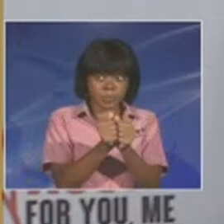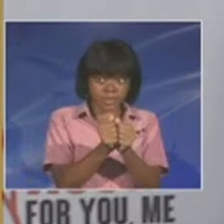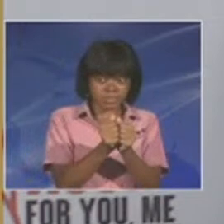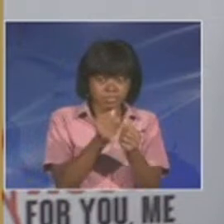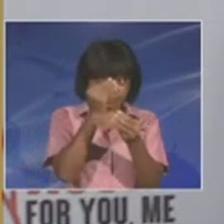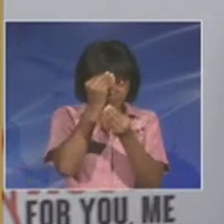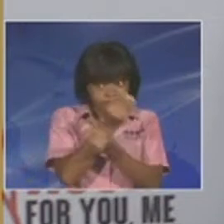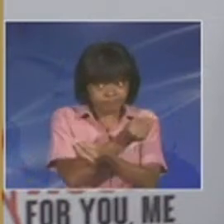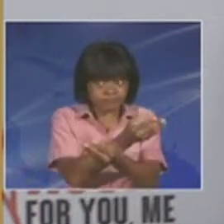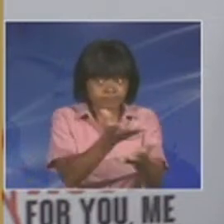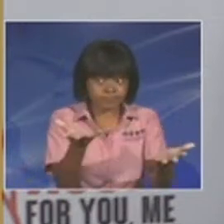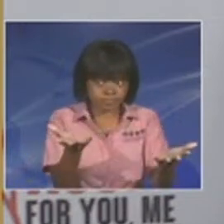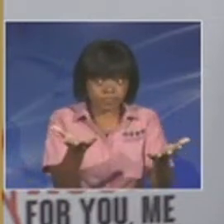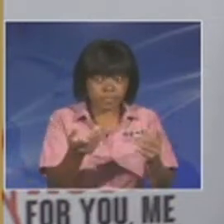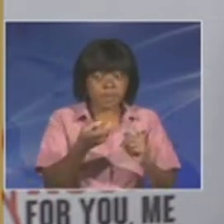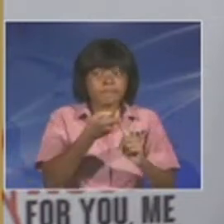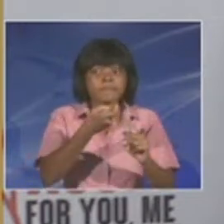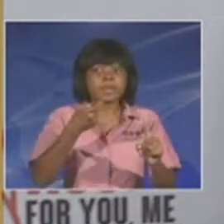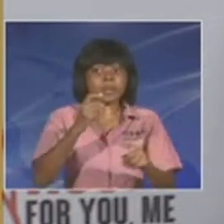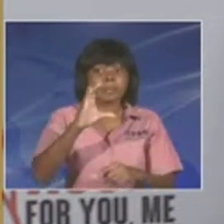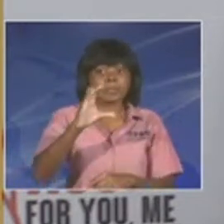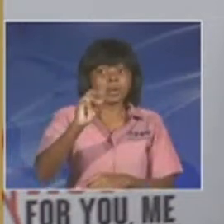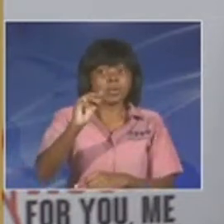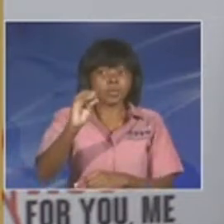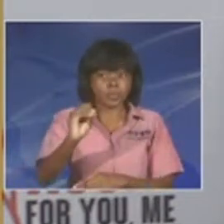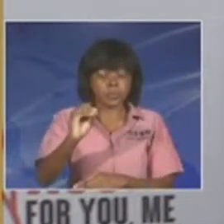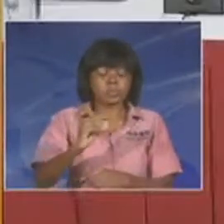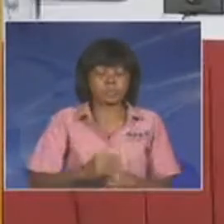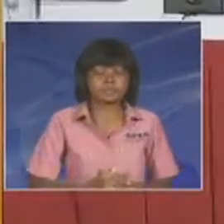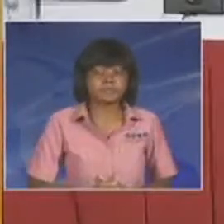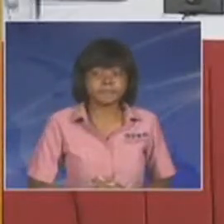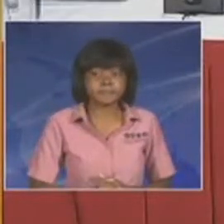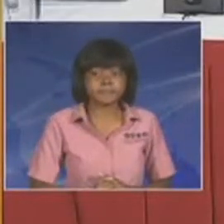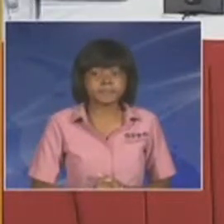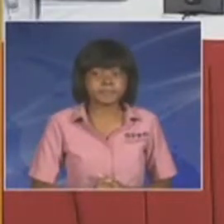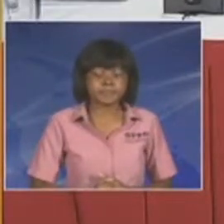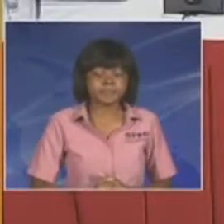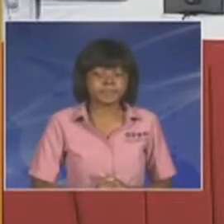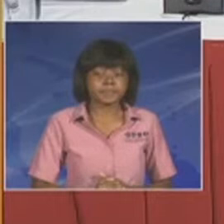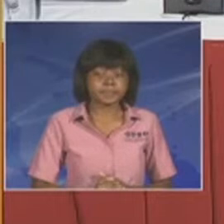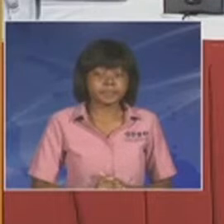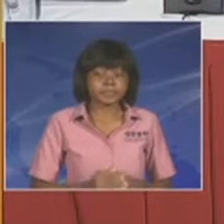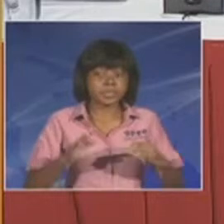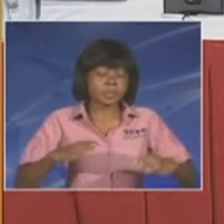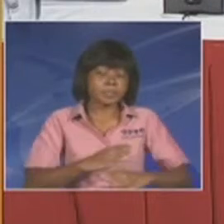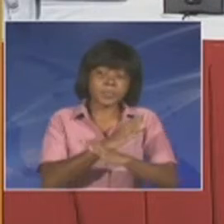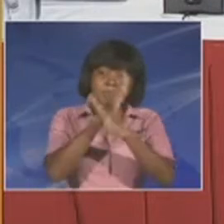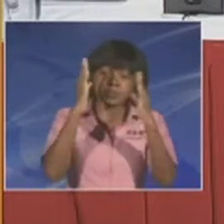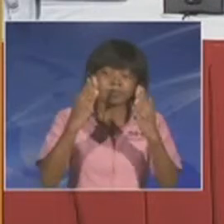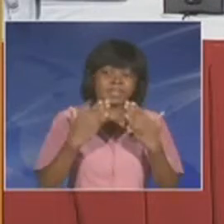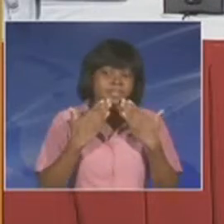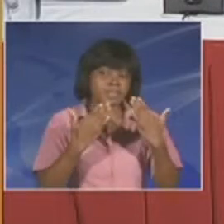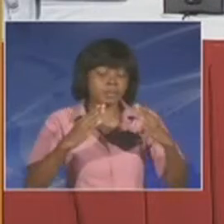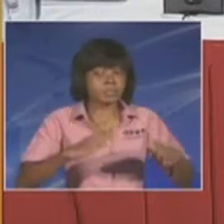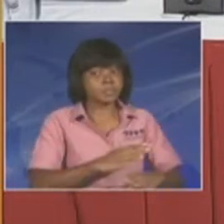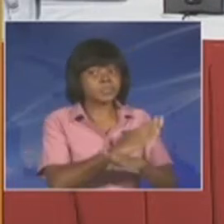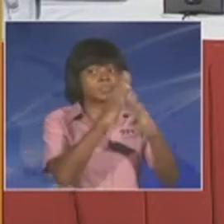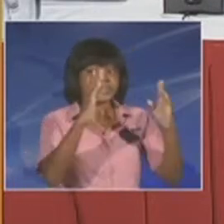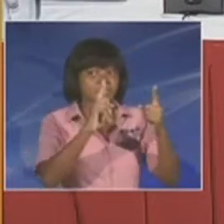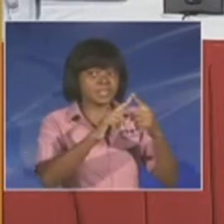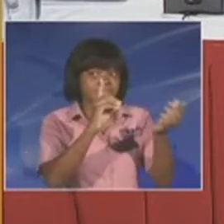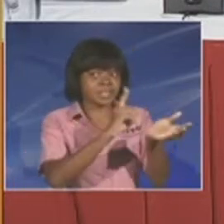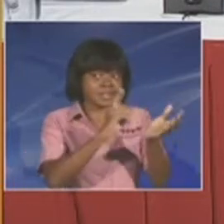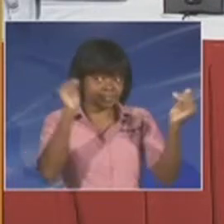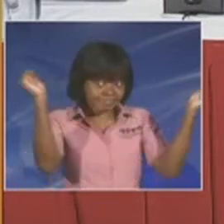update presented by CMO Dr. Roshan Parashram. Hi, good morning. Thank you, Mr. Alexander. Good morning to Drs. Hines and St.